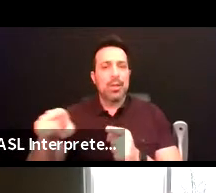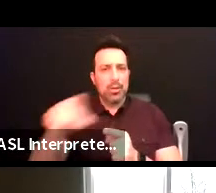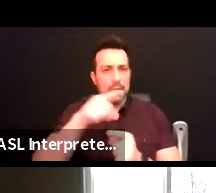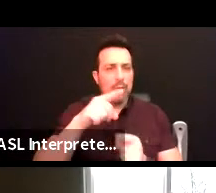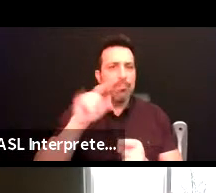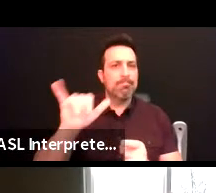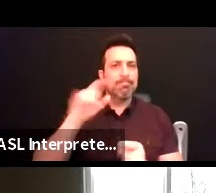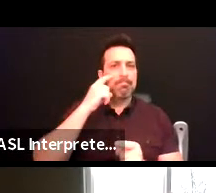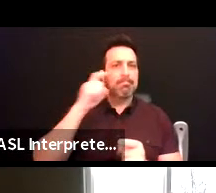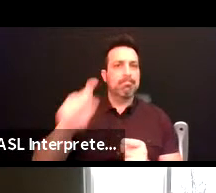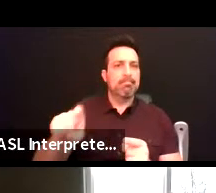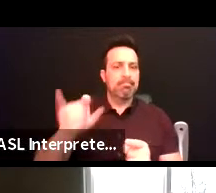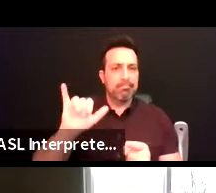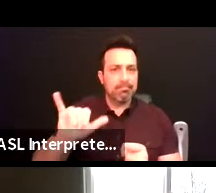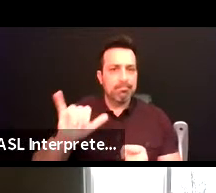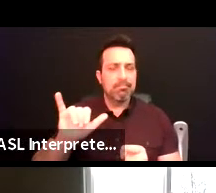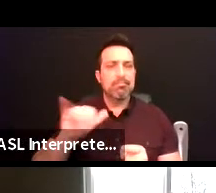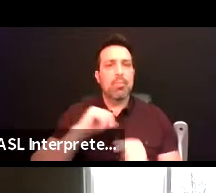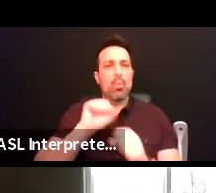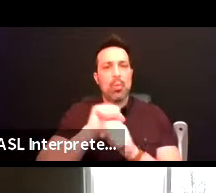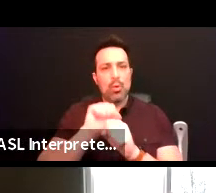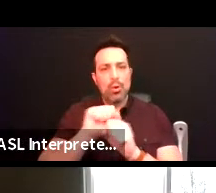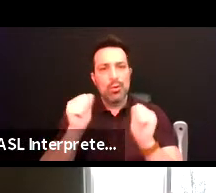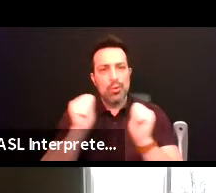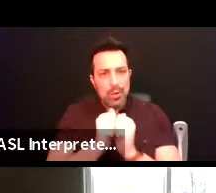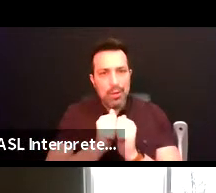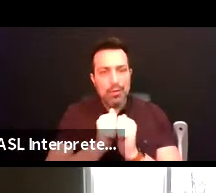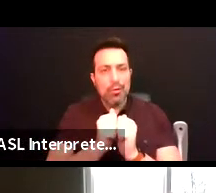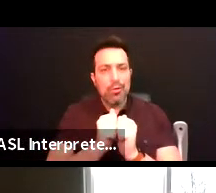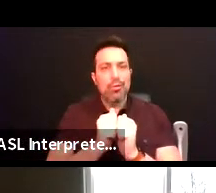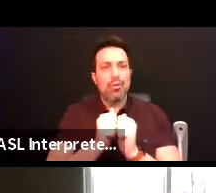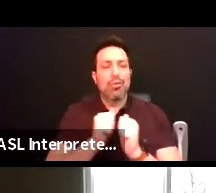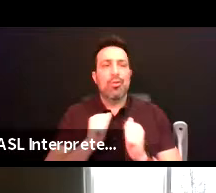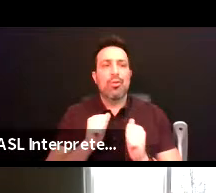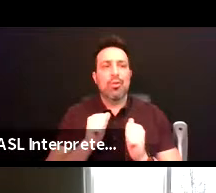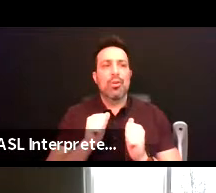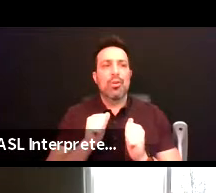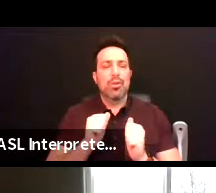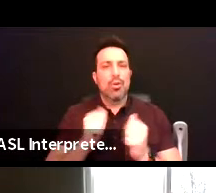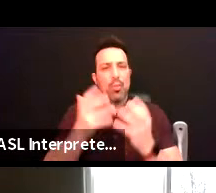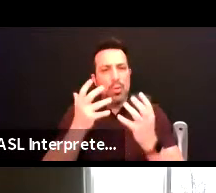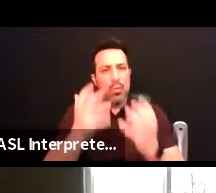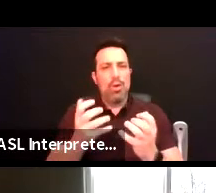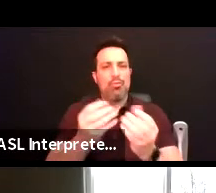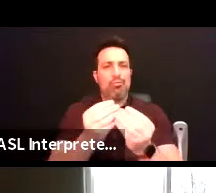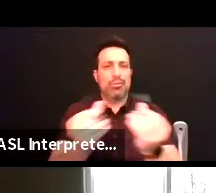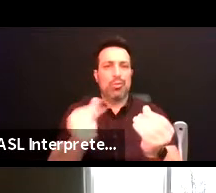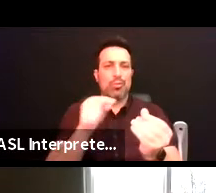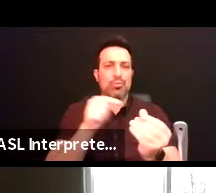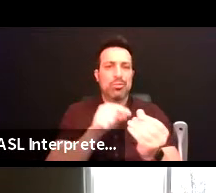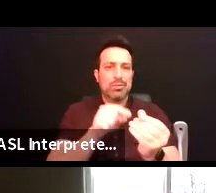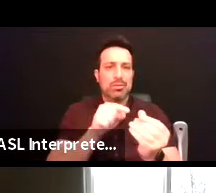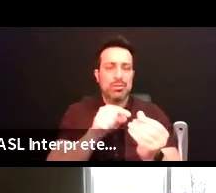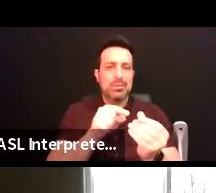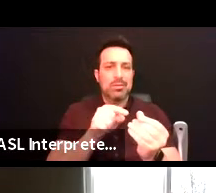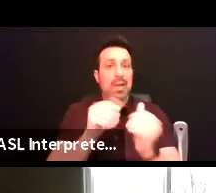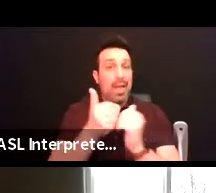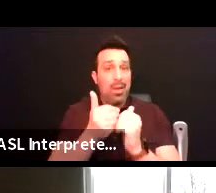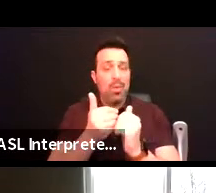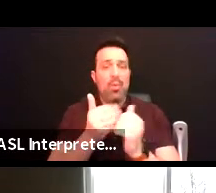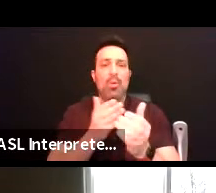note of that we're working together to seek that resolution